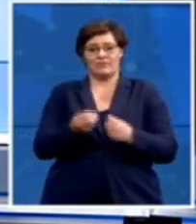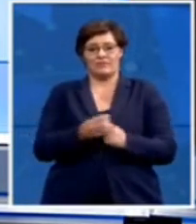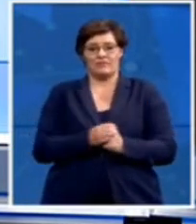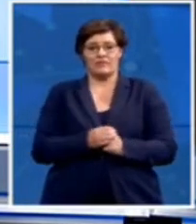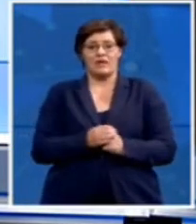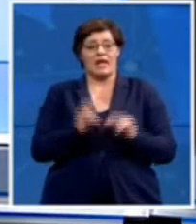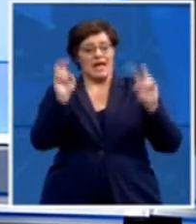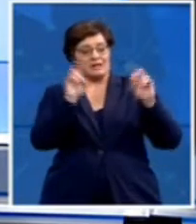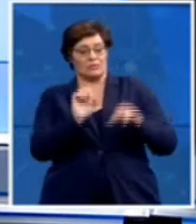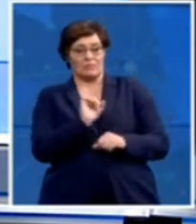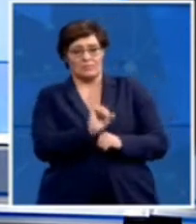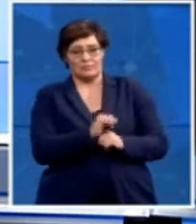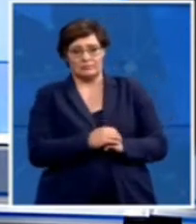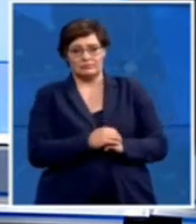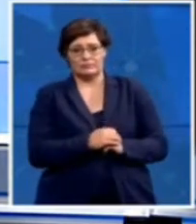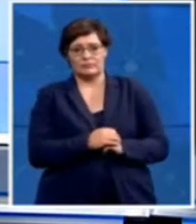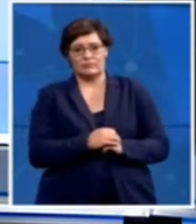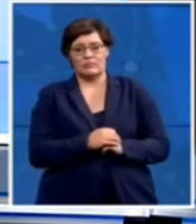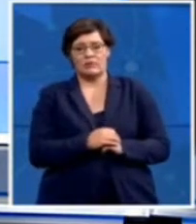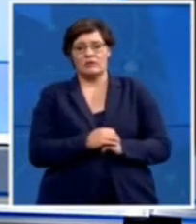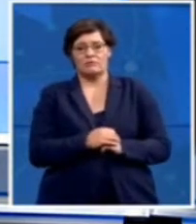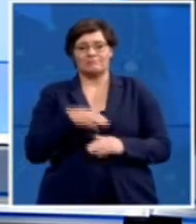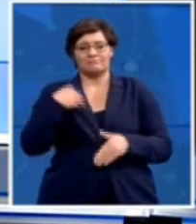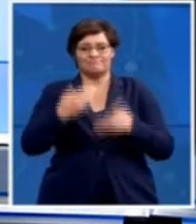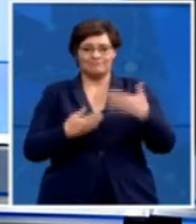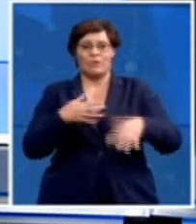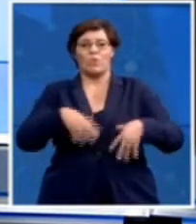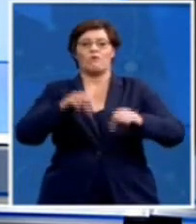blackouts, we are moving now from stage 3